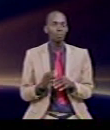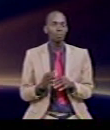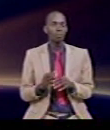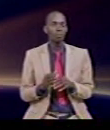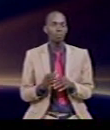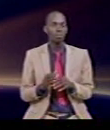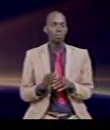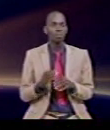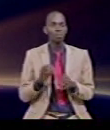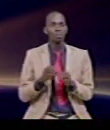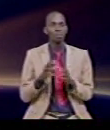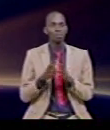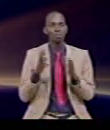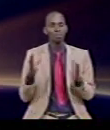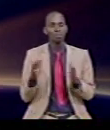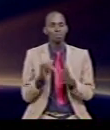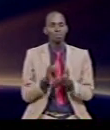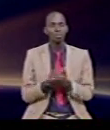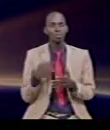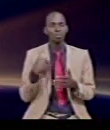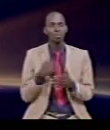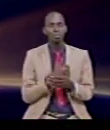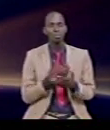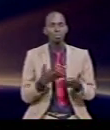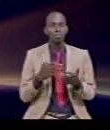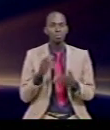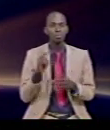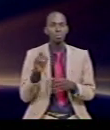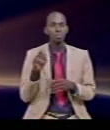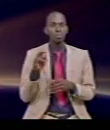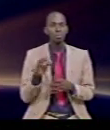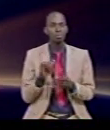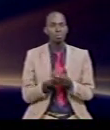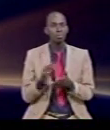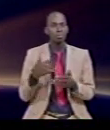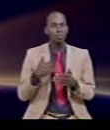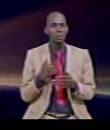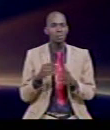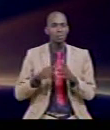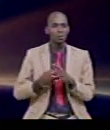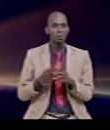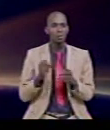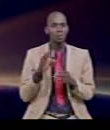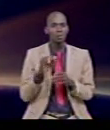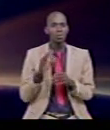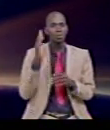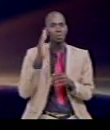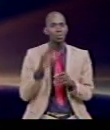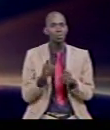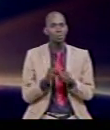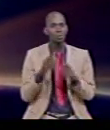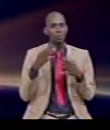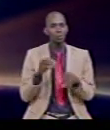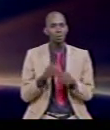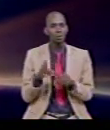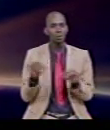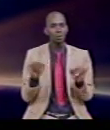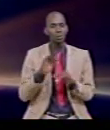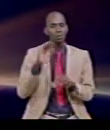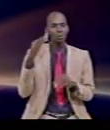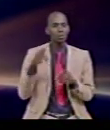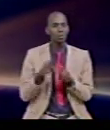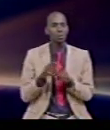love. For ye know the grace of our Lord Jesus Christ, that though he was rich, yet for your sakes he became